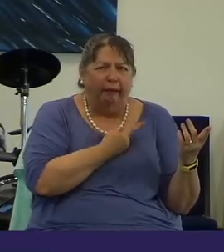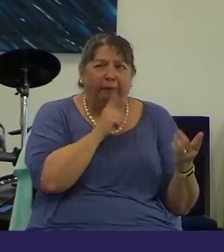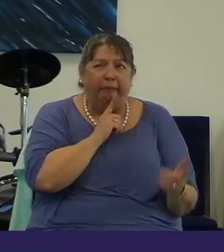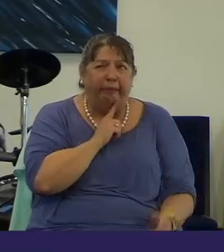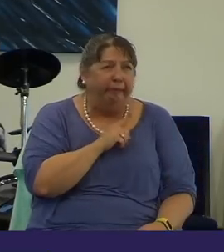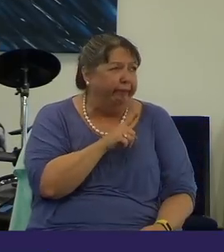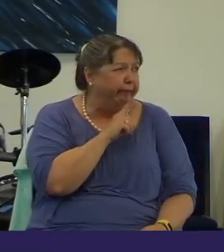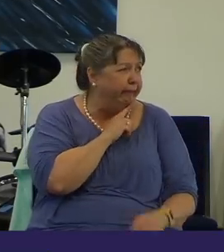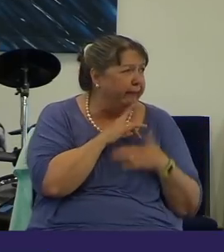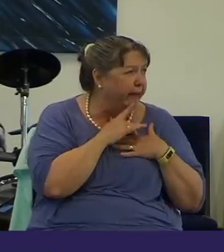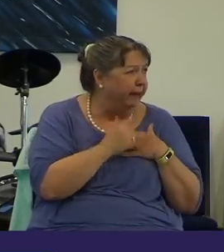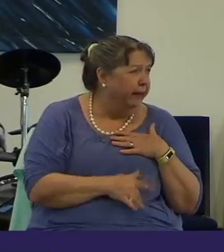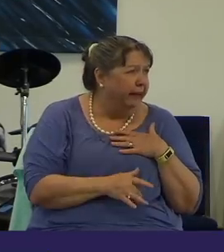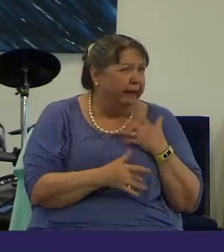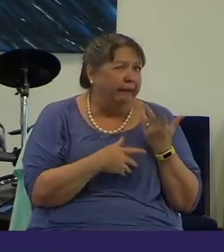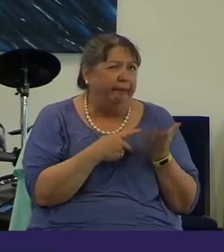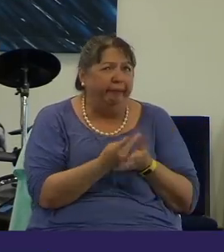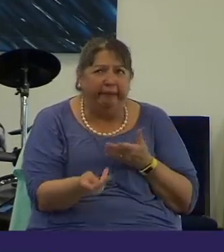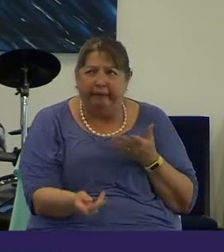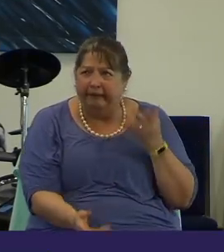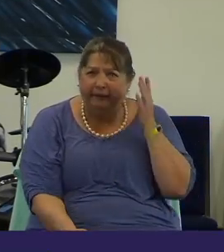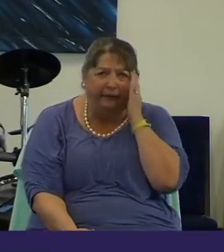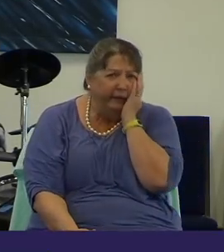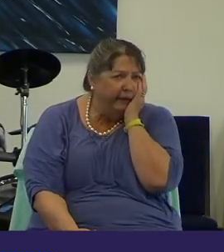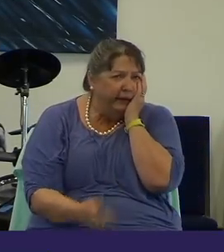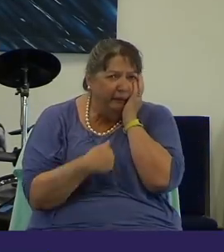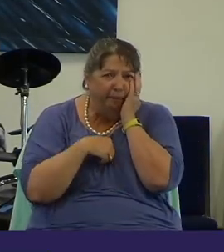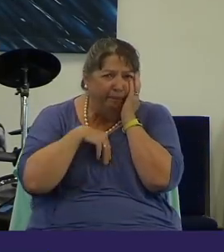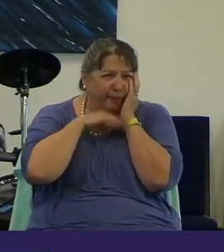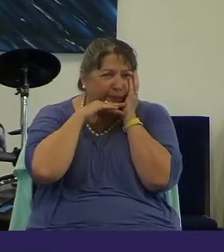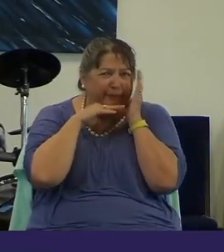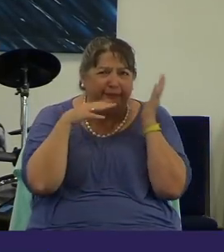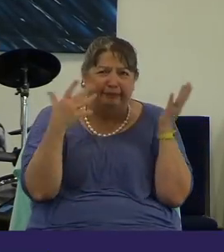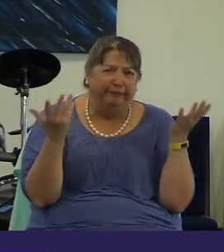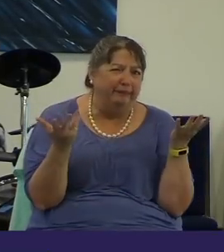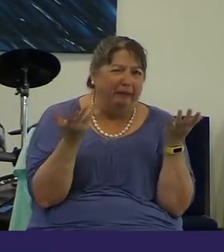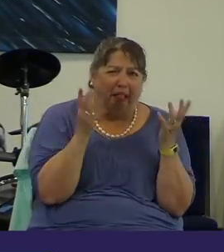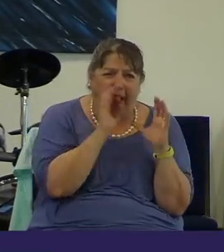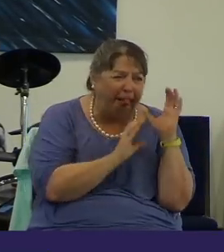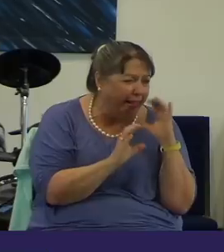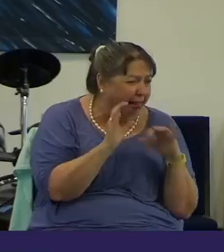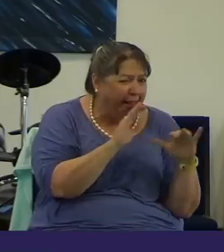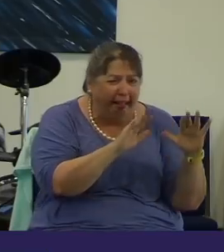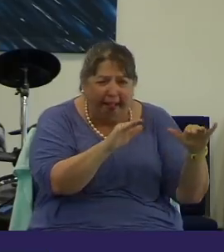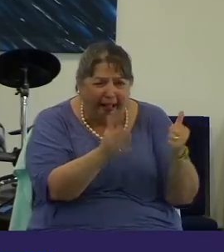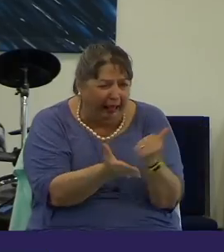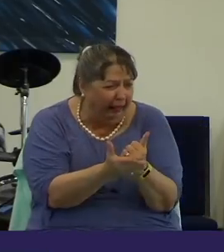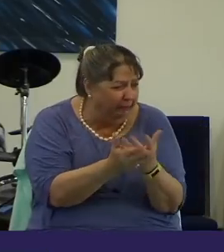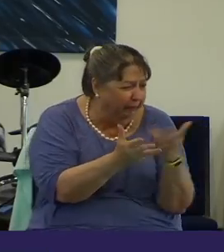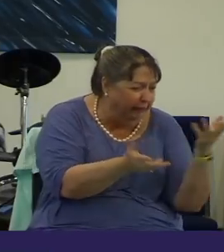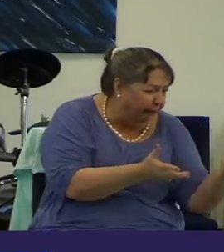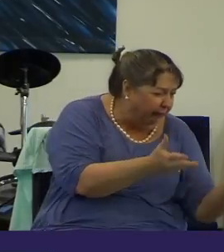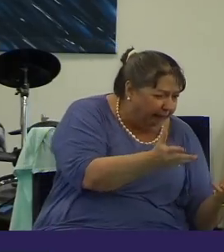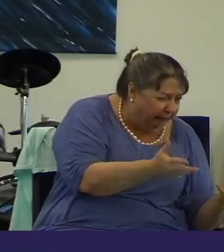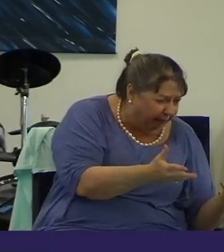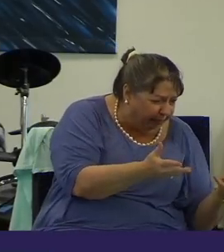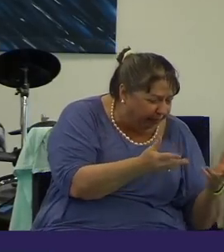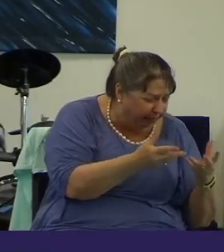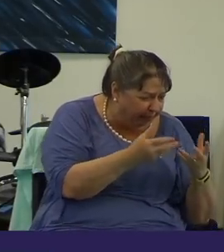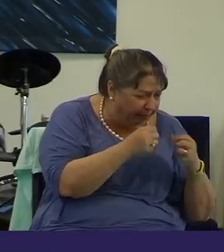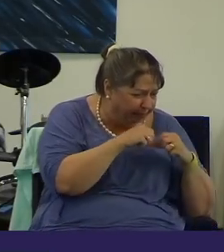and emptiness and failure in my life. I'm tired of seeking and searching for everything that seemed well only to let me